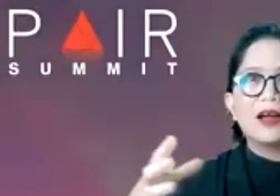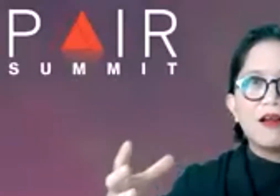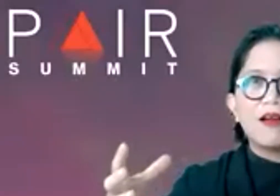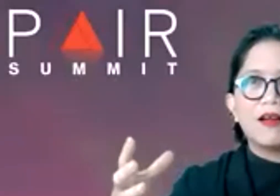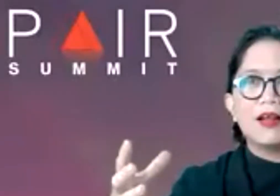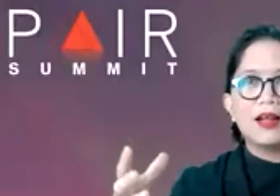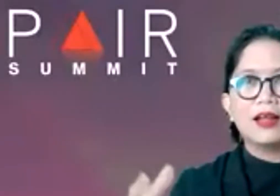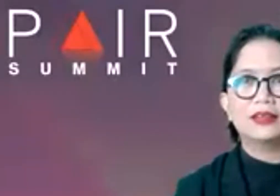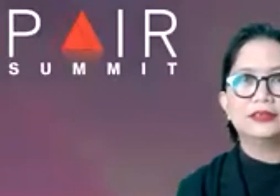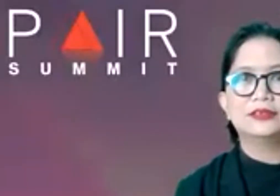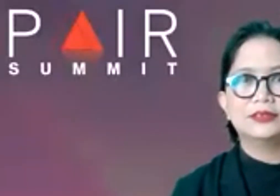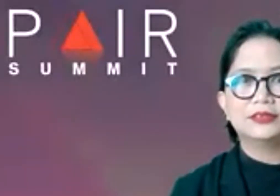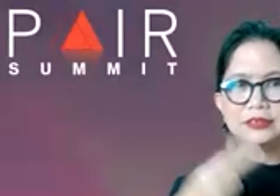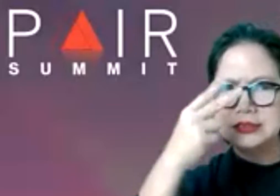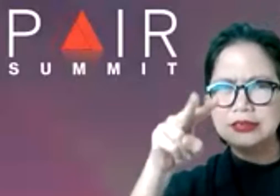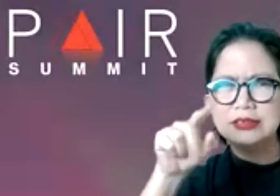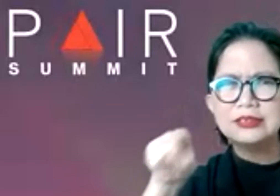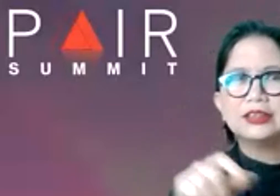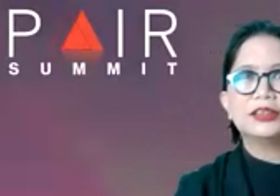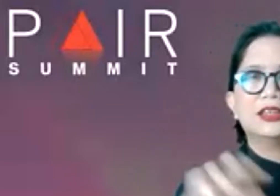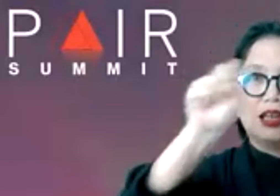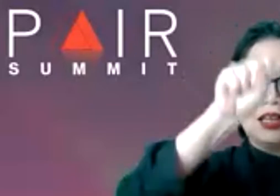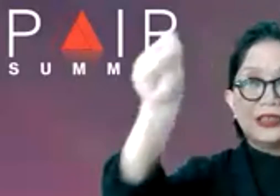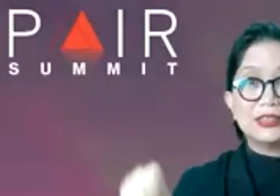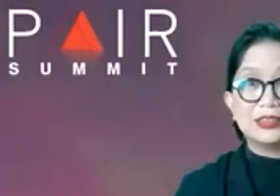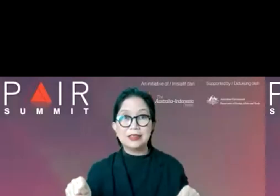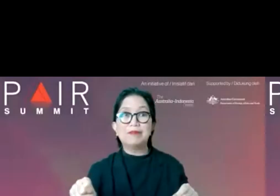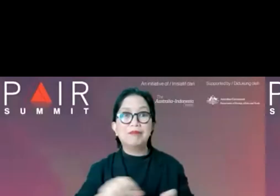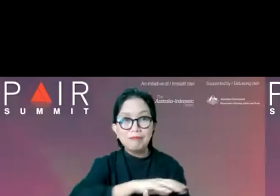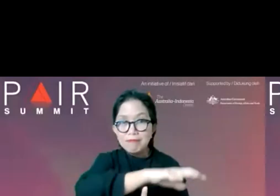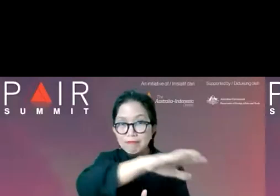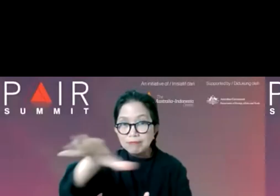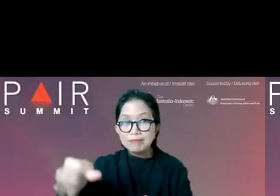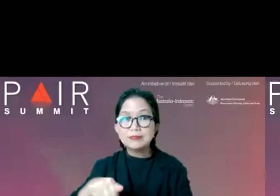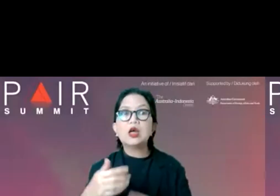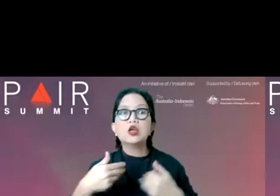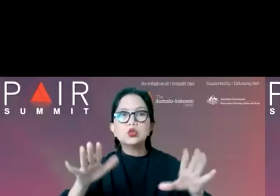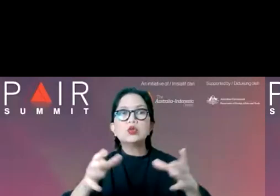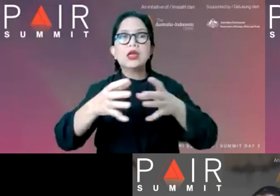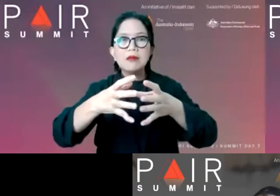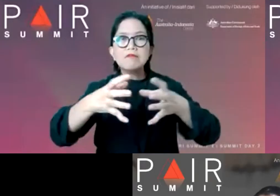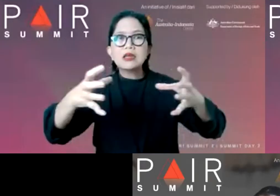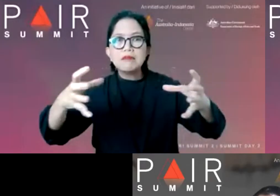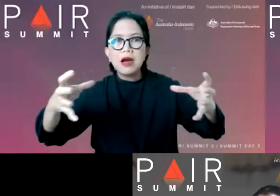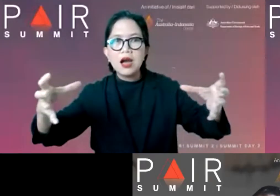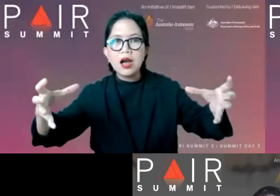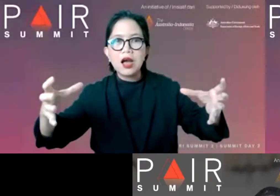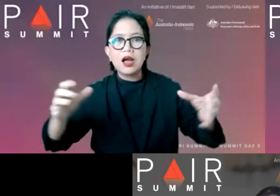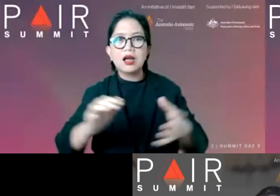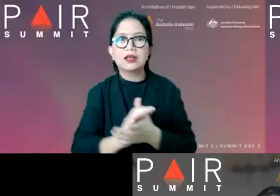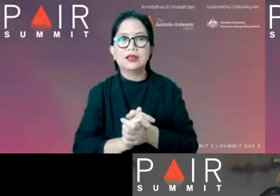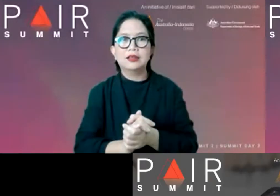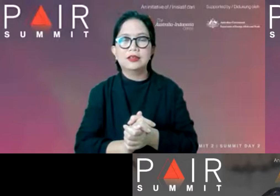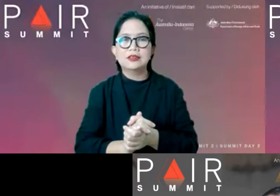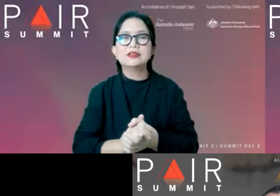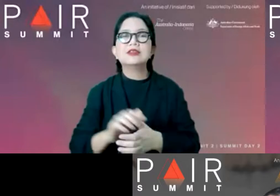And because different systems have developed during different periods, and it's really